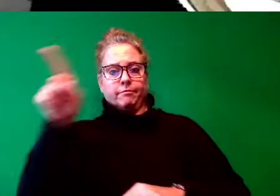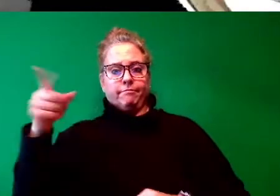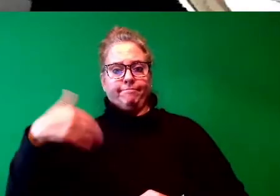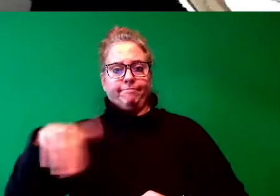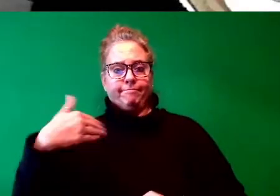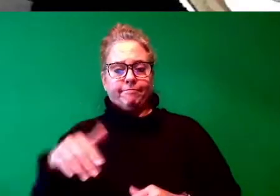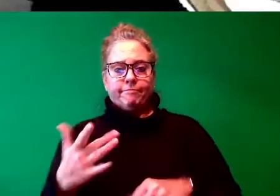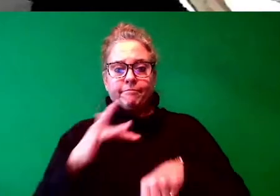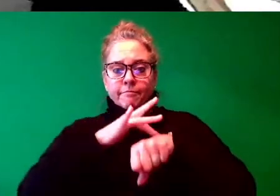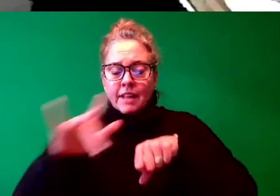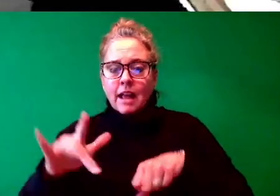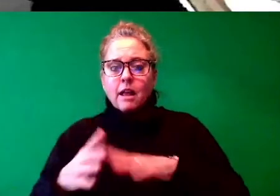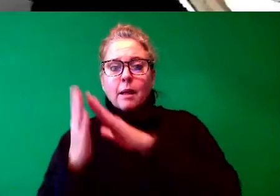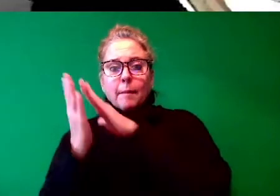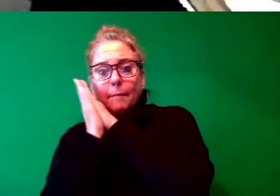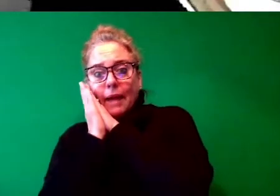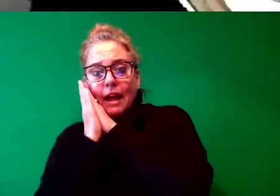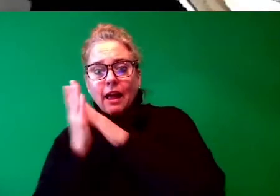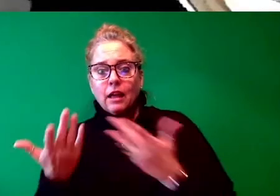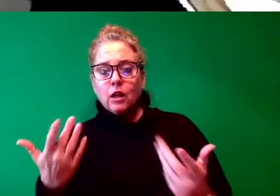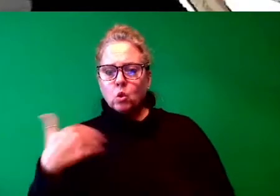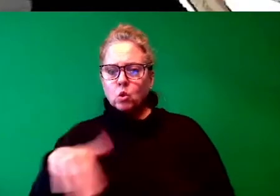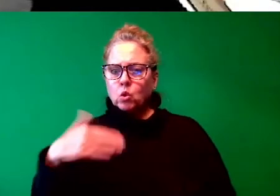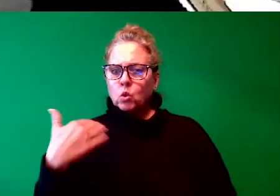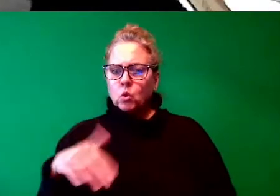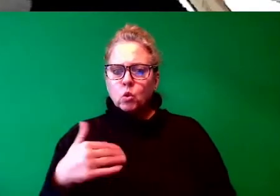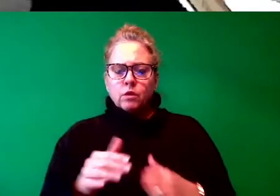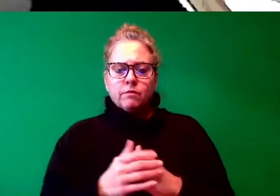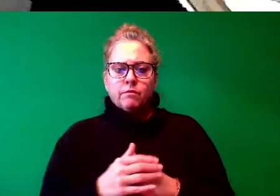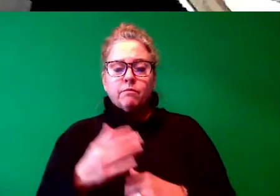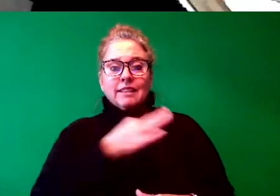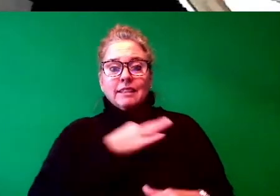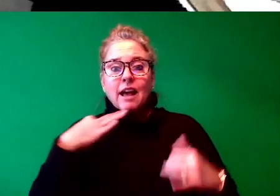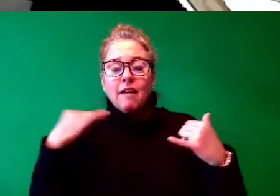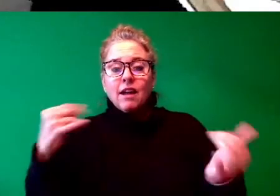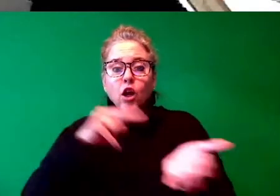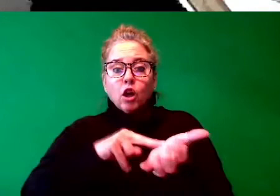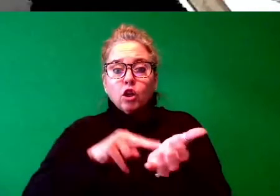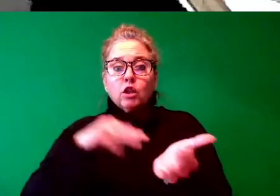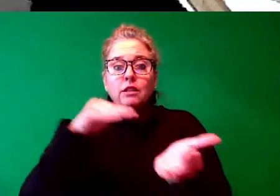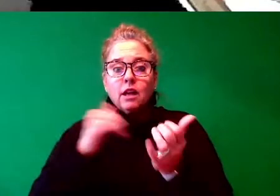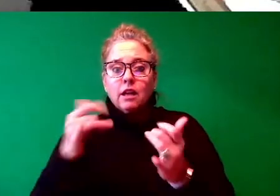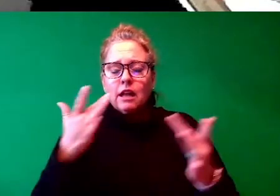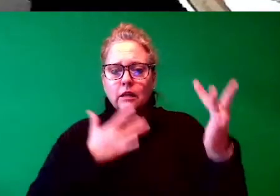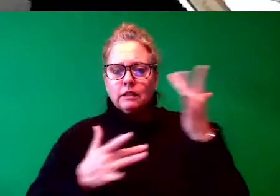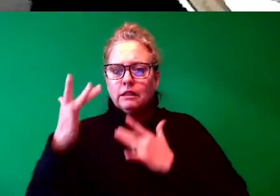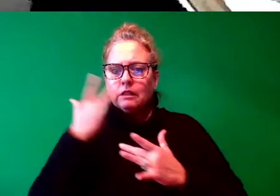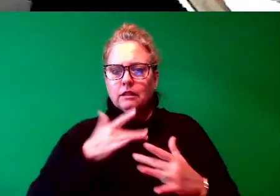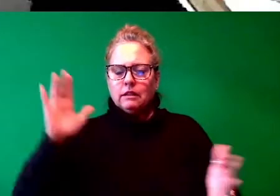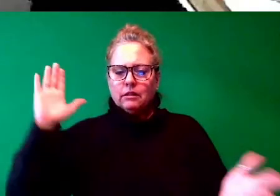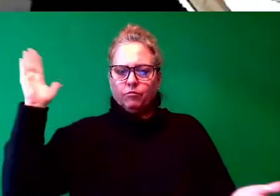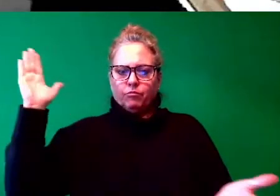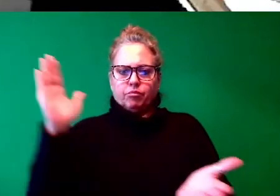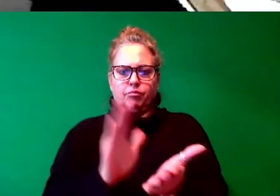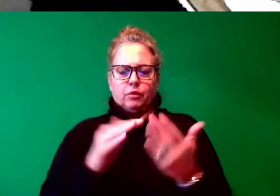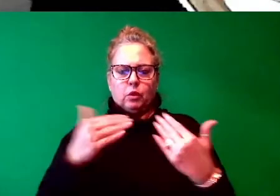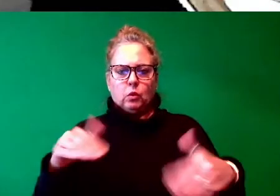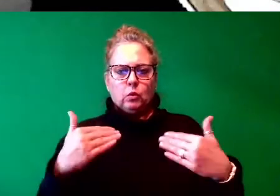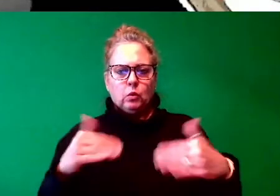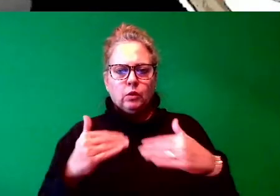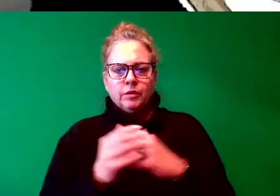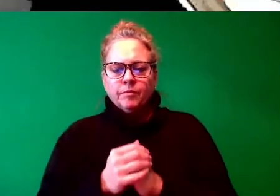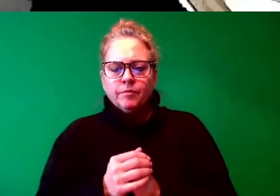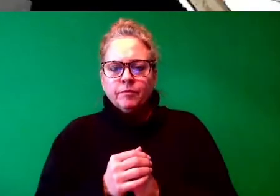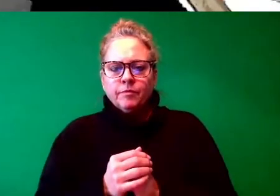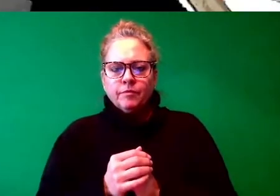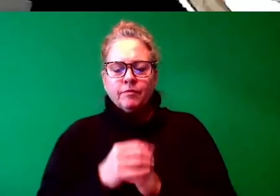it's staffing. And if I know I have a nurse friend down the street who was was working at Memorial, and she